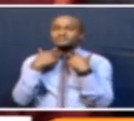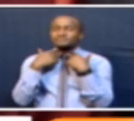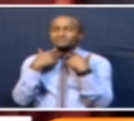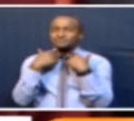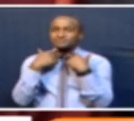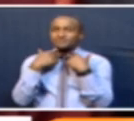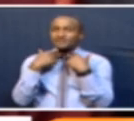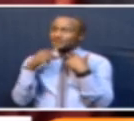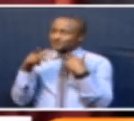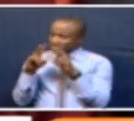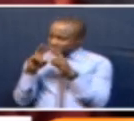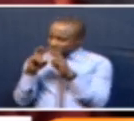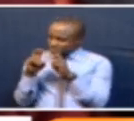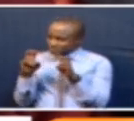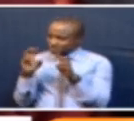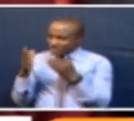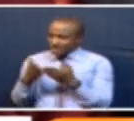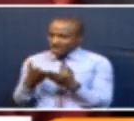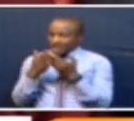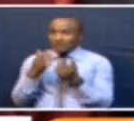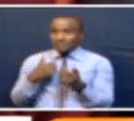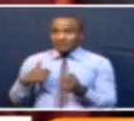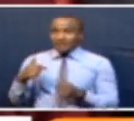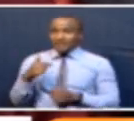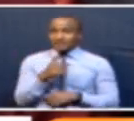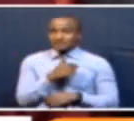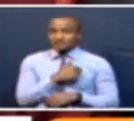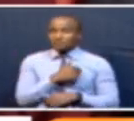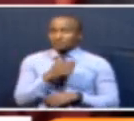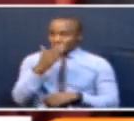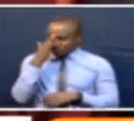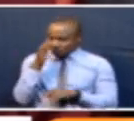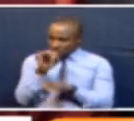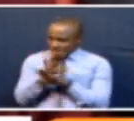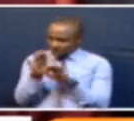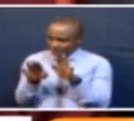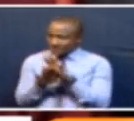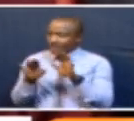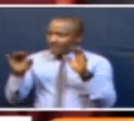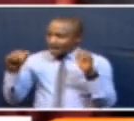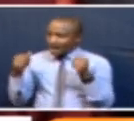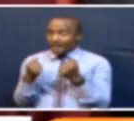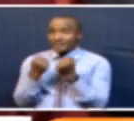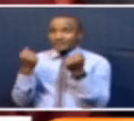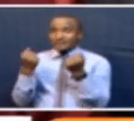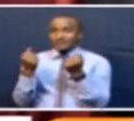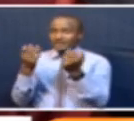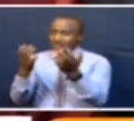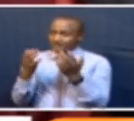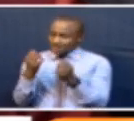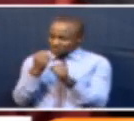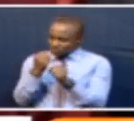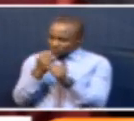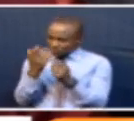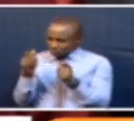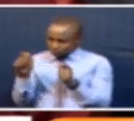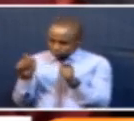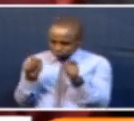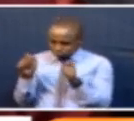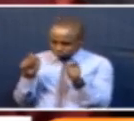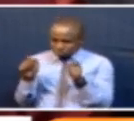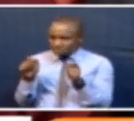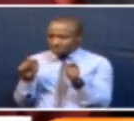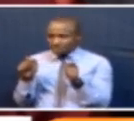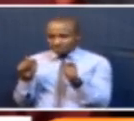an investigation that will help us get to the bottom of what happened, what needs to be done, and how we mitigate to make sure that this sort